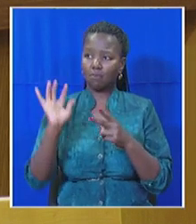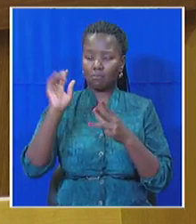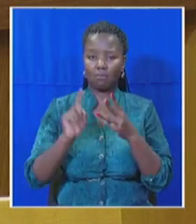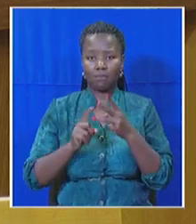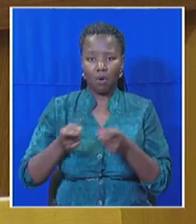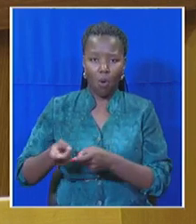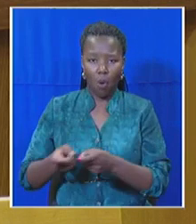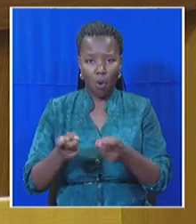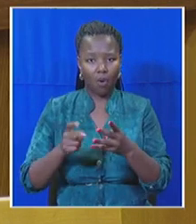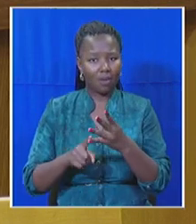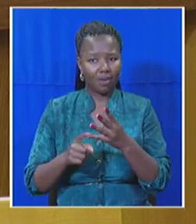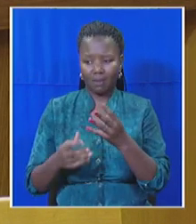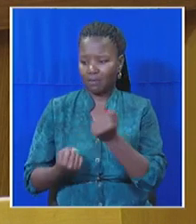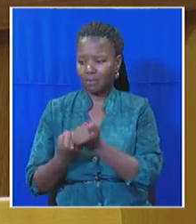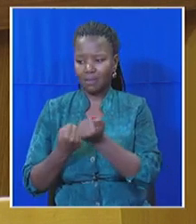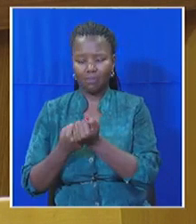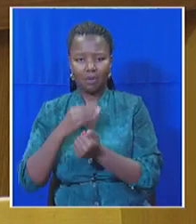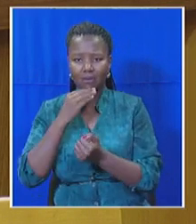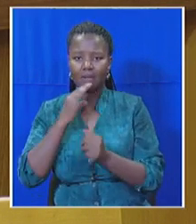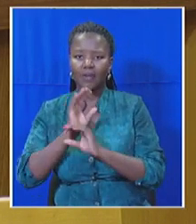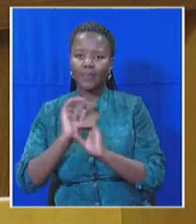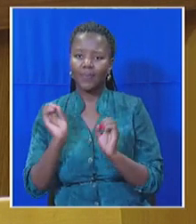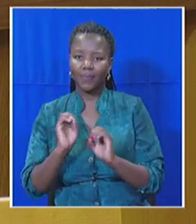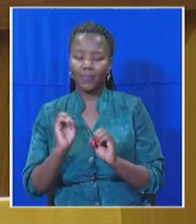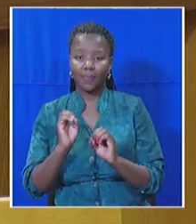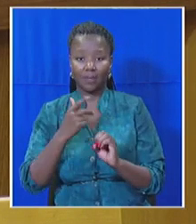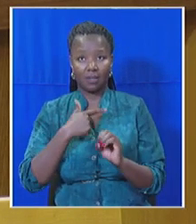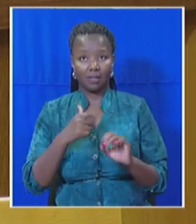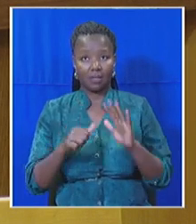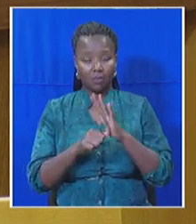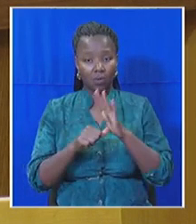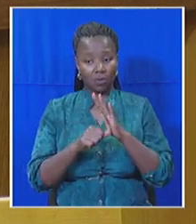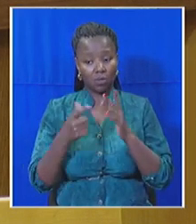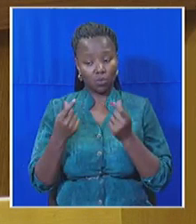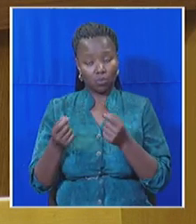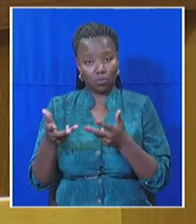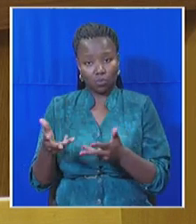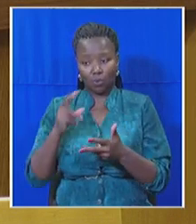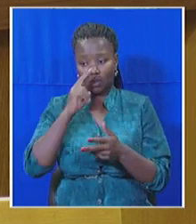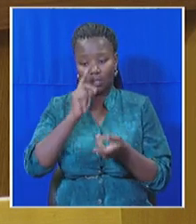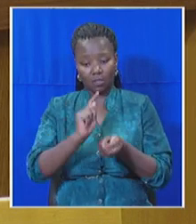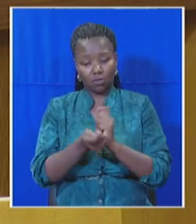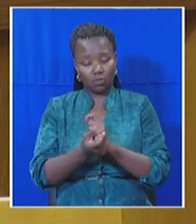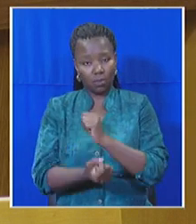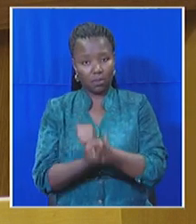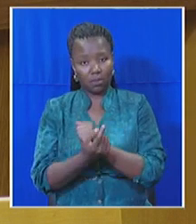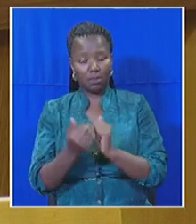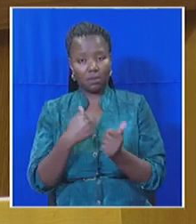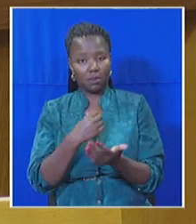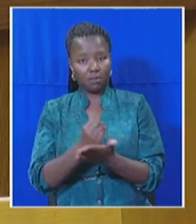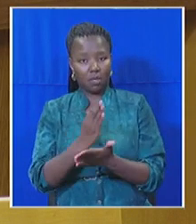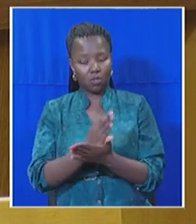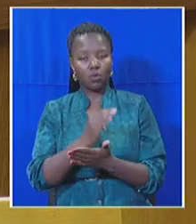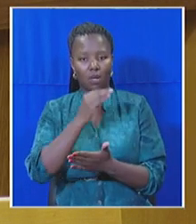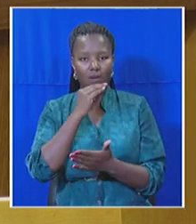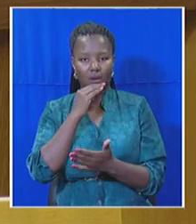very minuscule support from the government, and we believe that one of the most effective ways of enhancing transformation in sport is ensuring that there's genuine